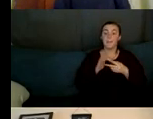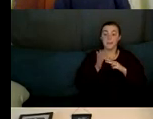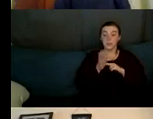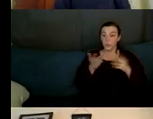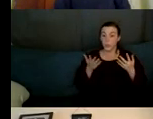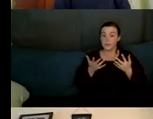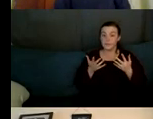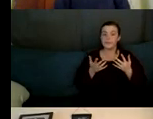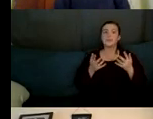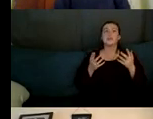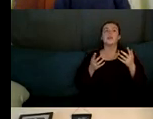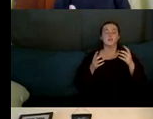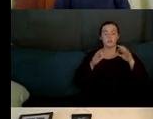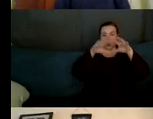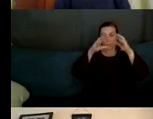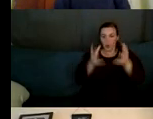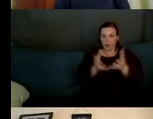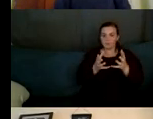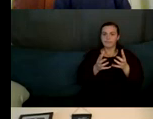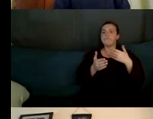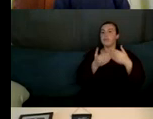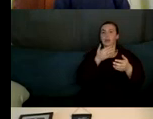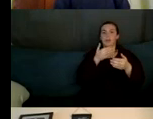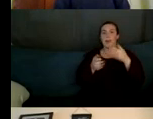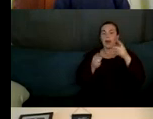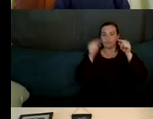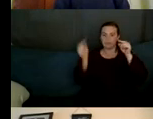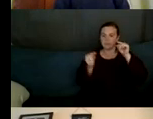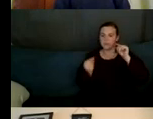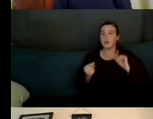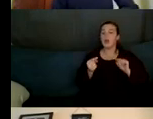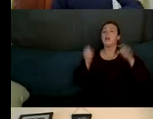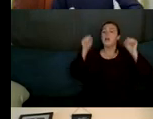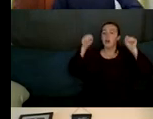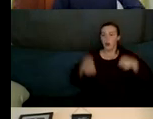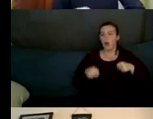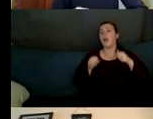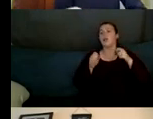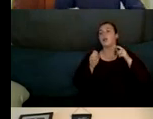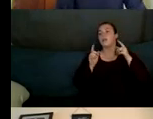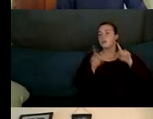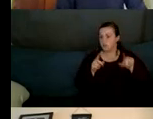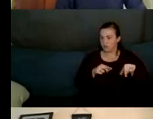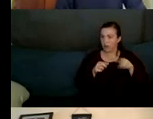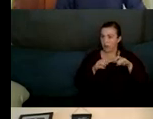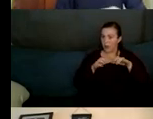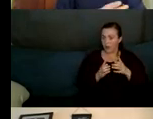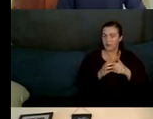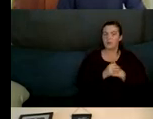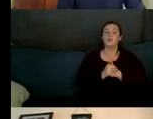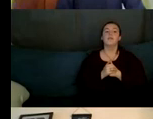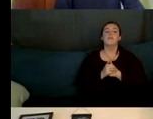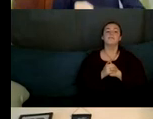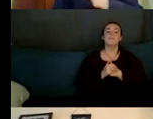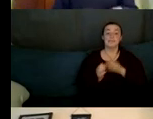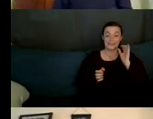attend a class live during reasonable waking hours. And so that